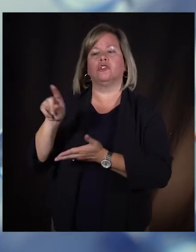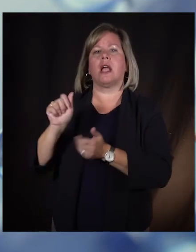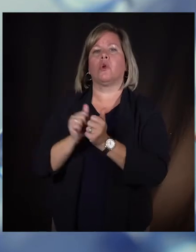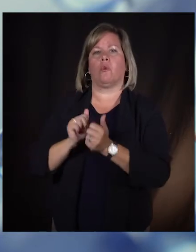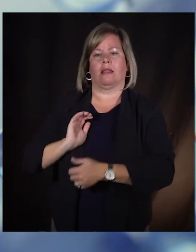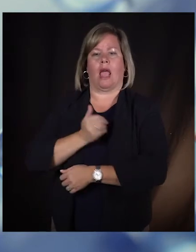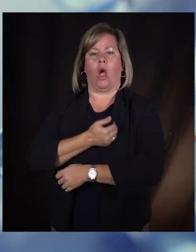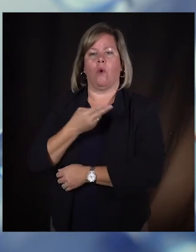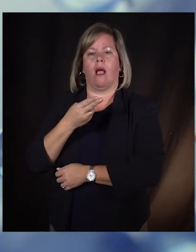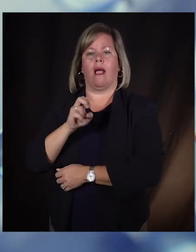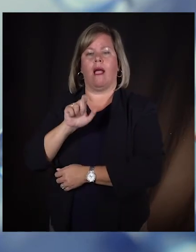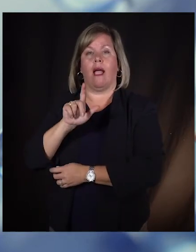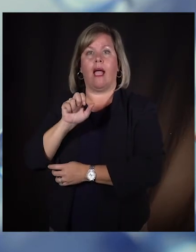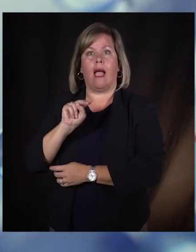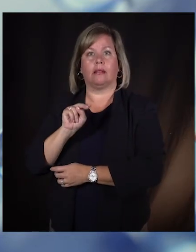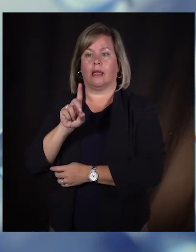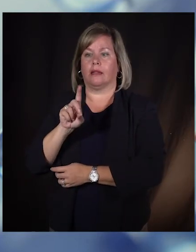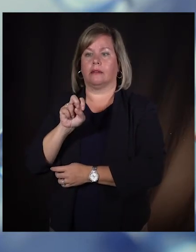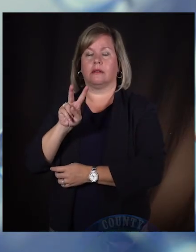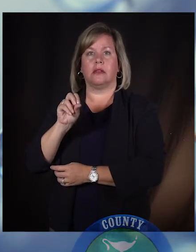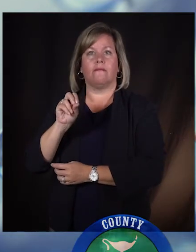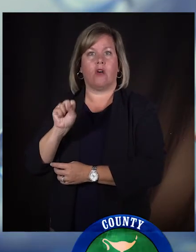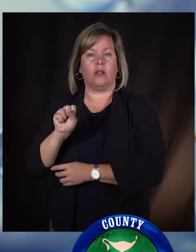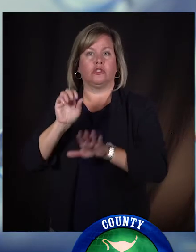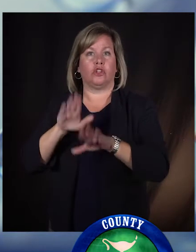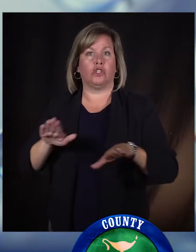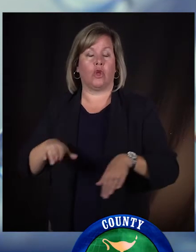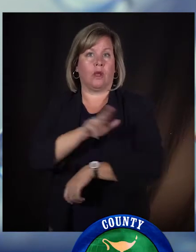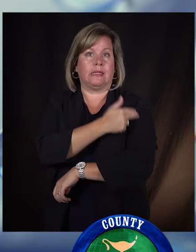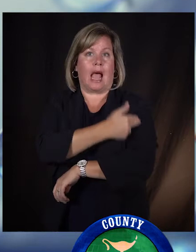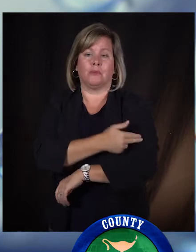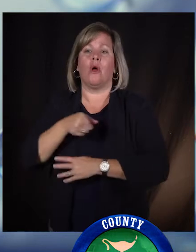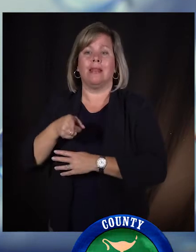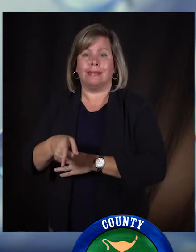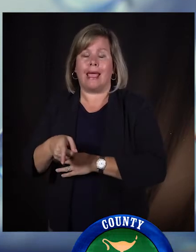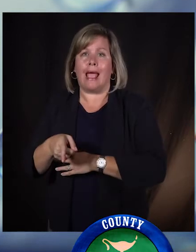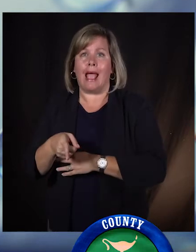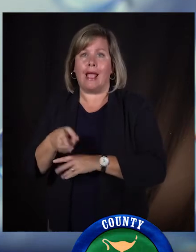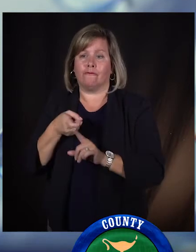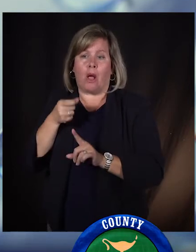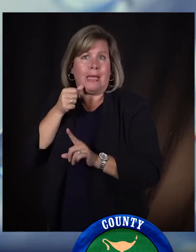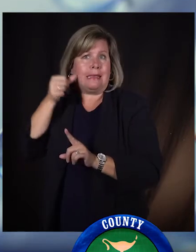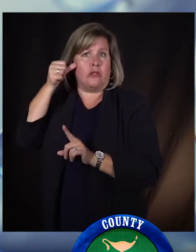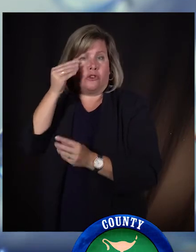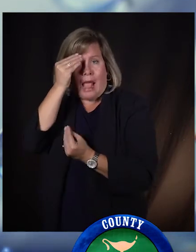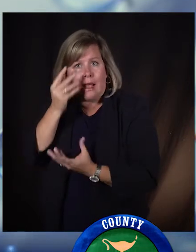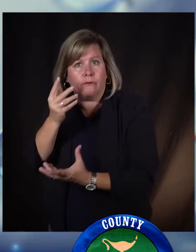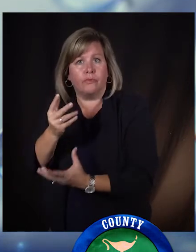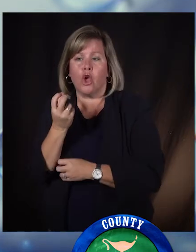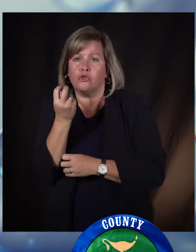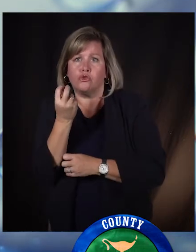Helen DeVos Children's Hospital here in Grand Rapids, and as of yesterday, they had 12 children hospitalized